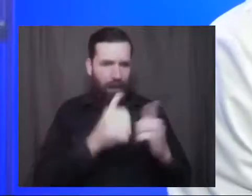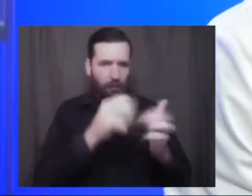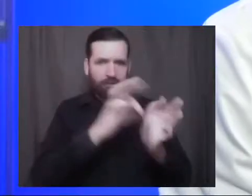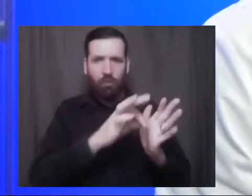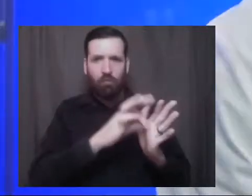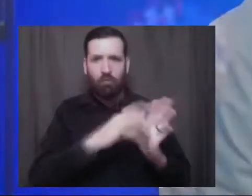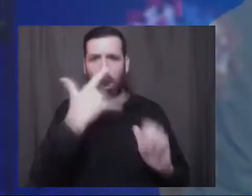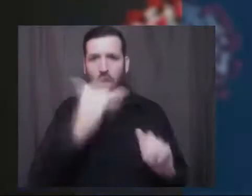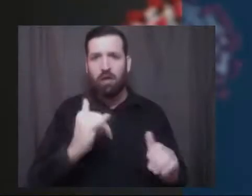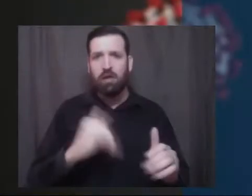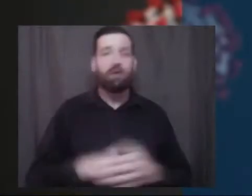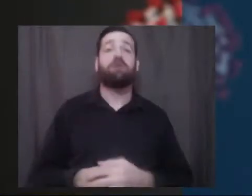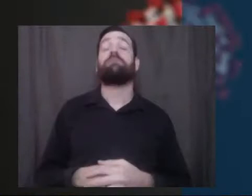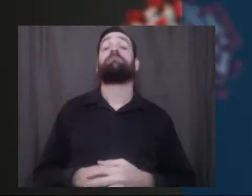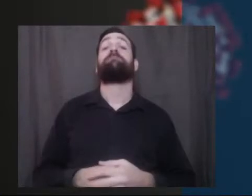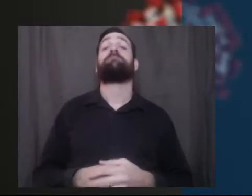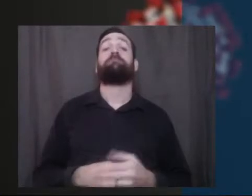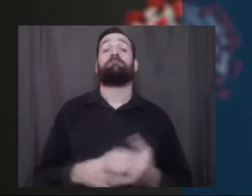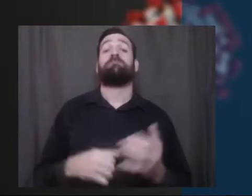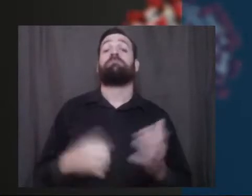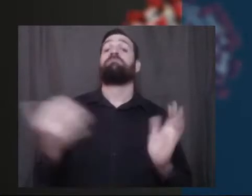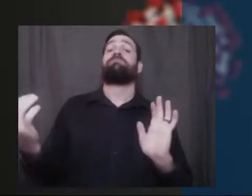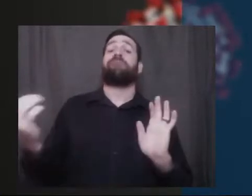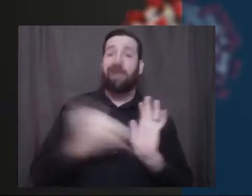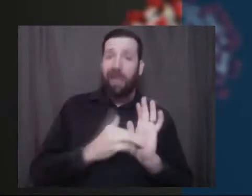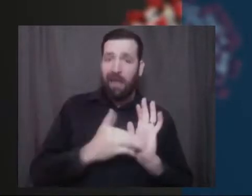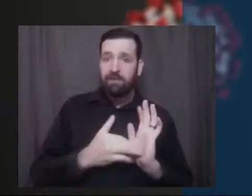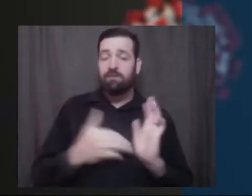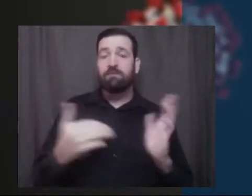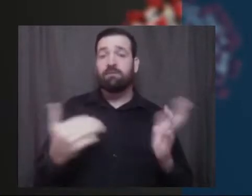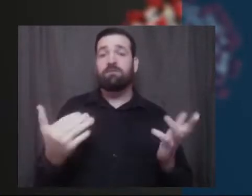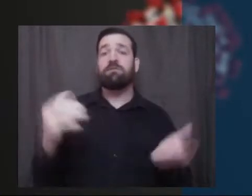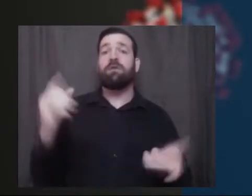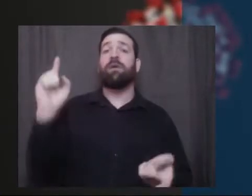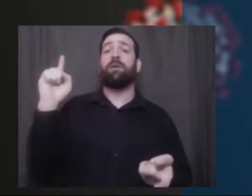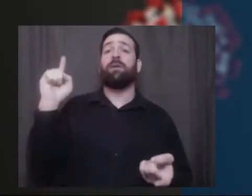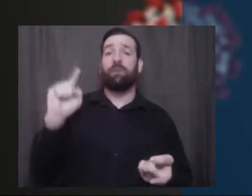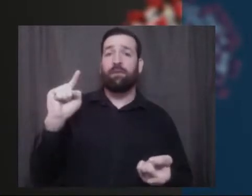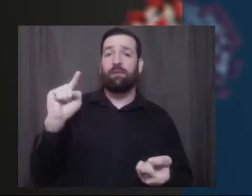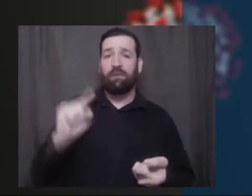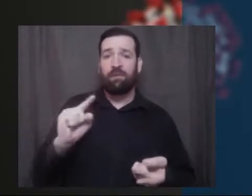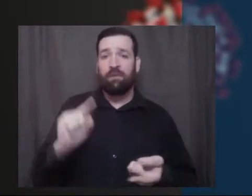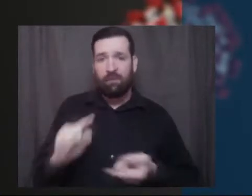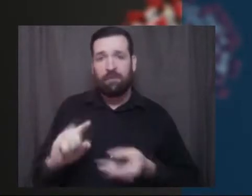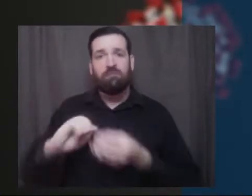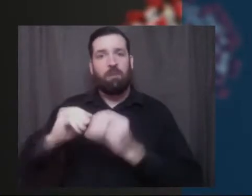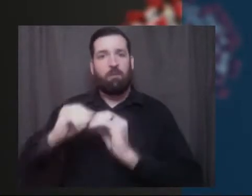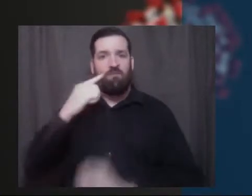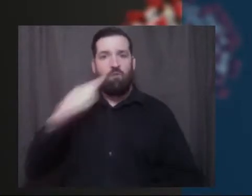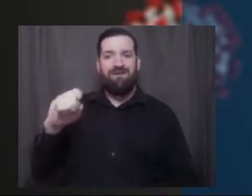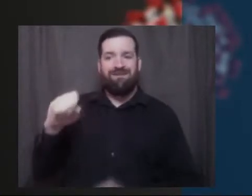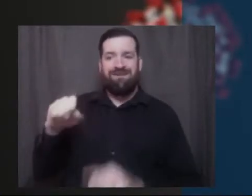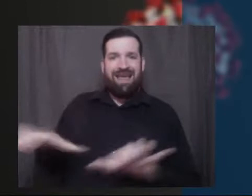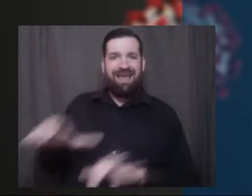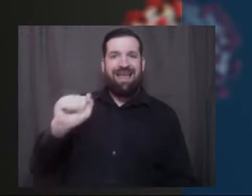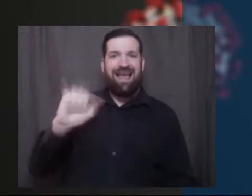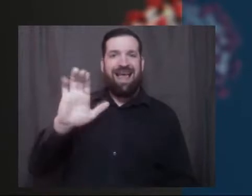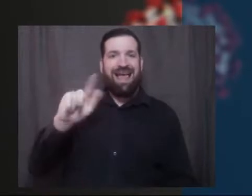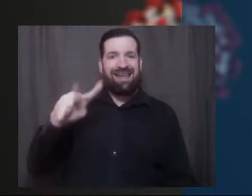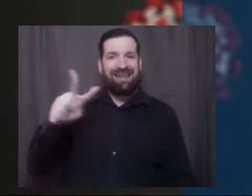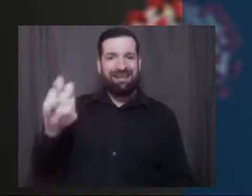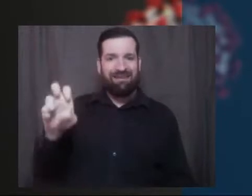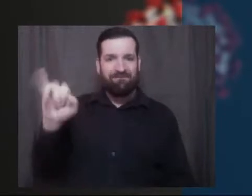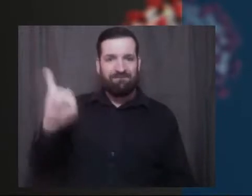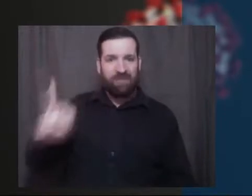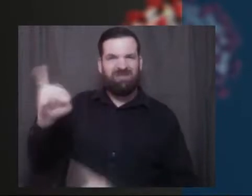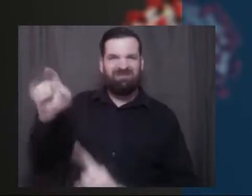count, we, again, have been having lower and lower numbers of active infections, and I think that's the important number that we're looking